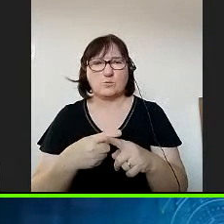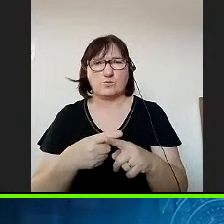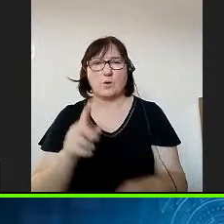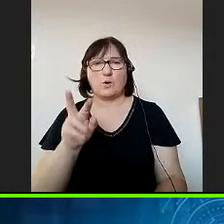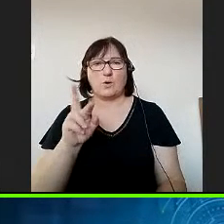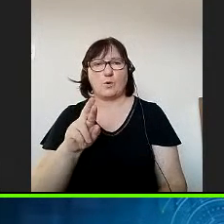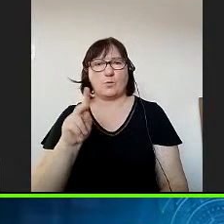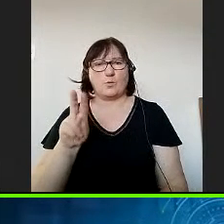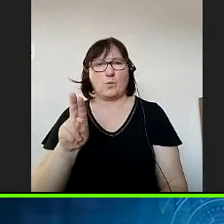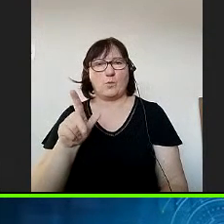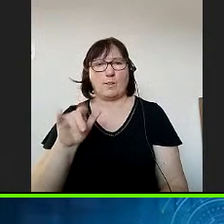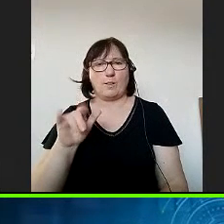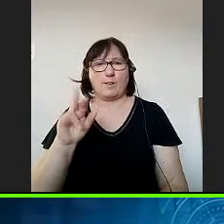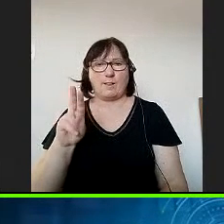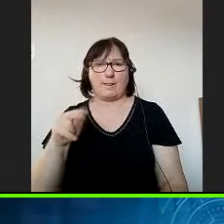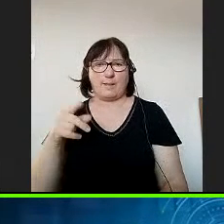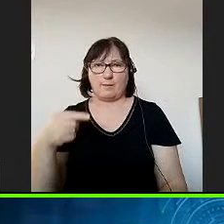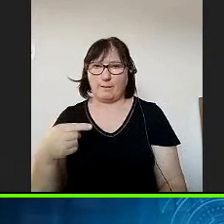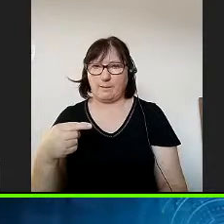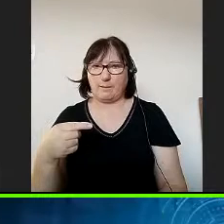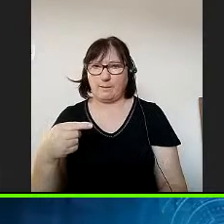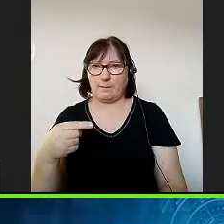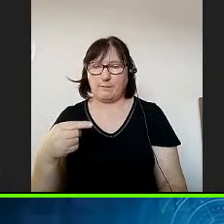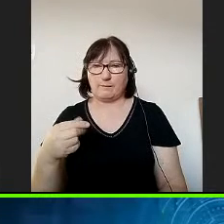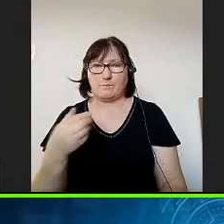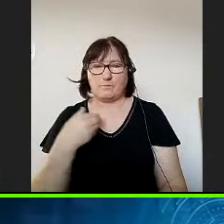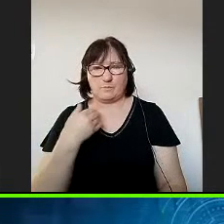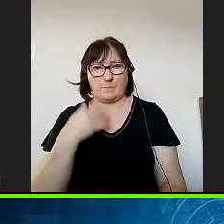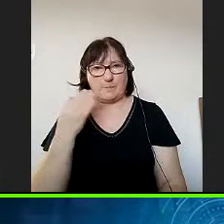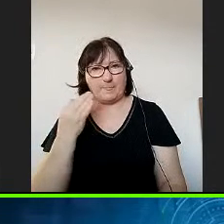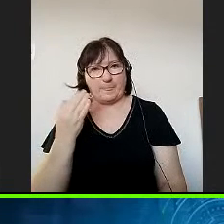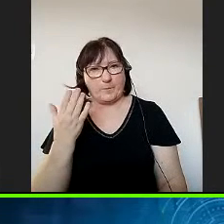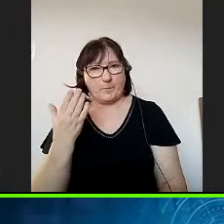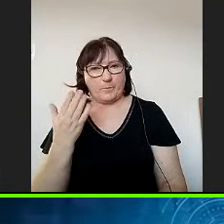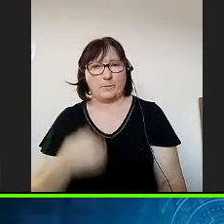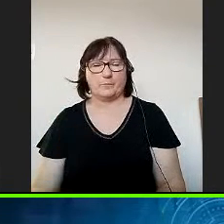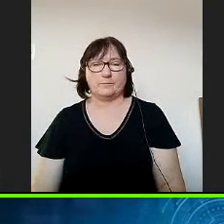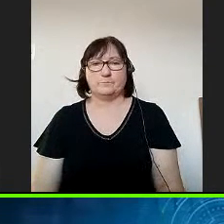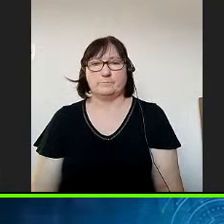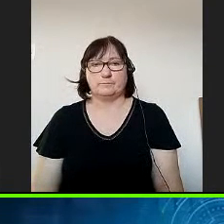are available, could you please respond to that question?